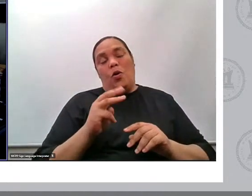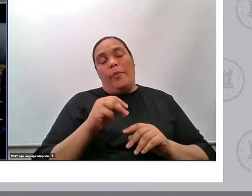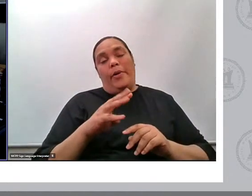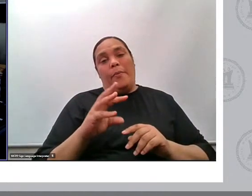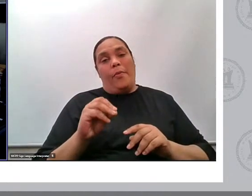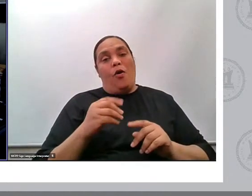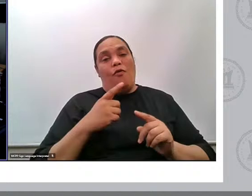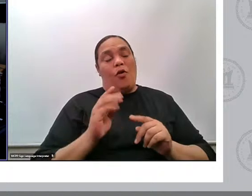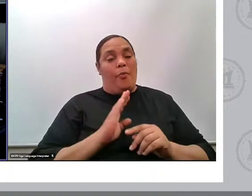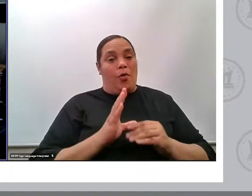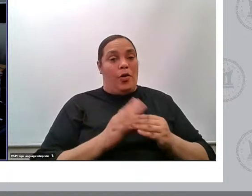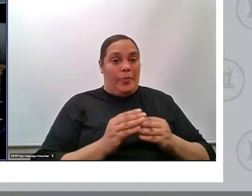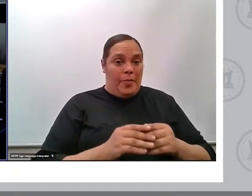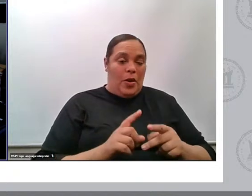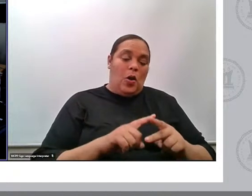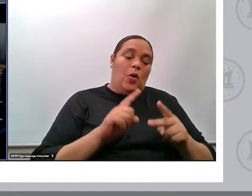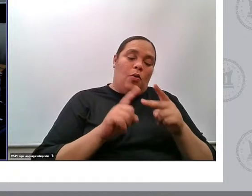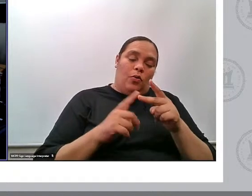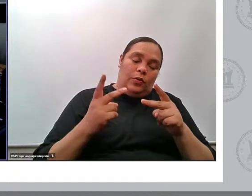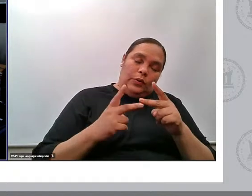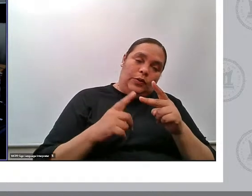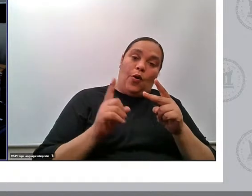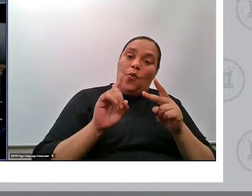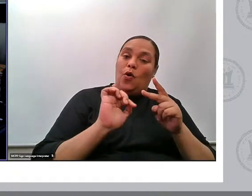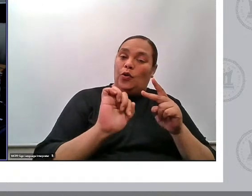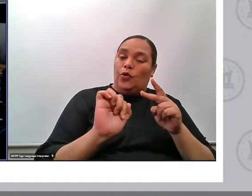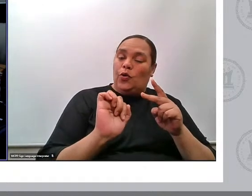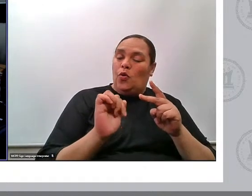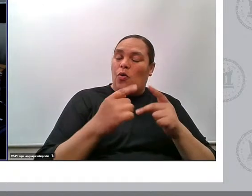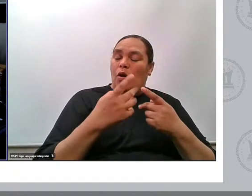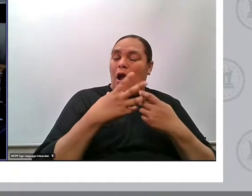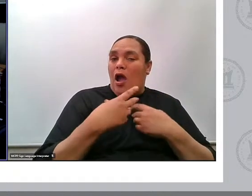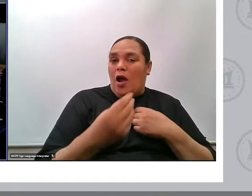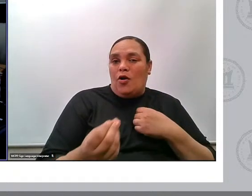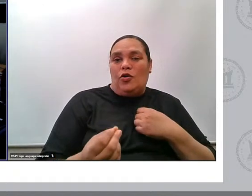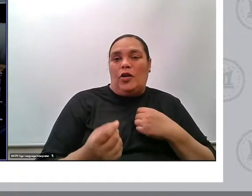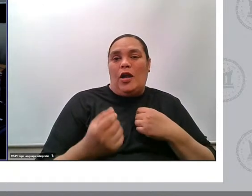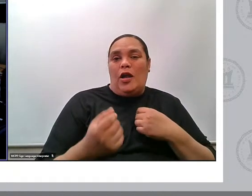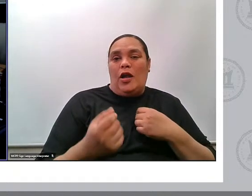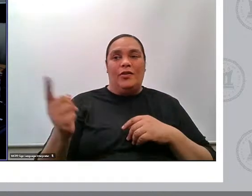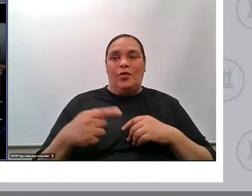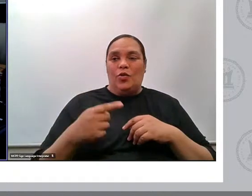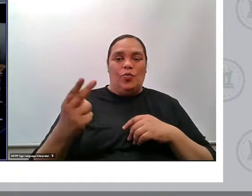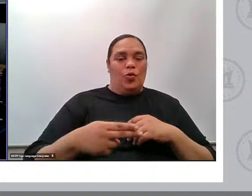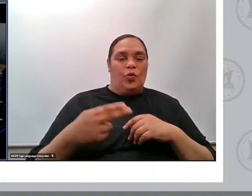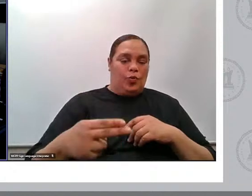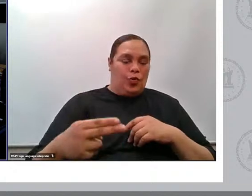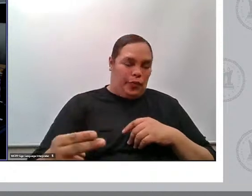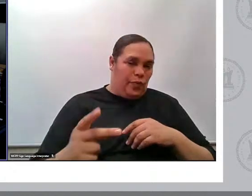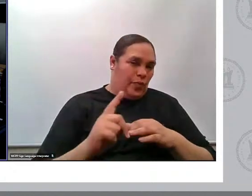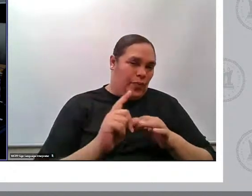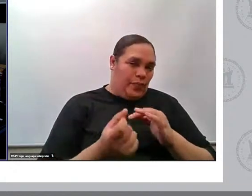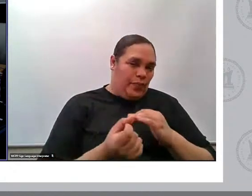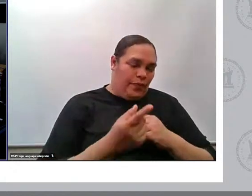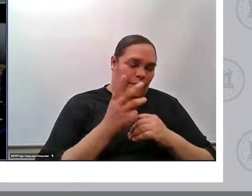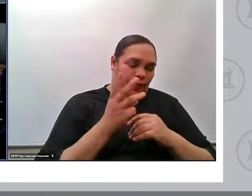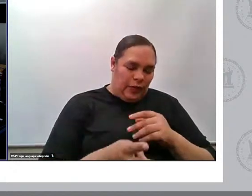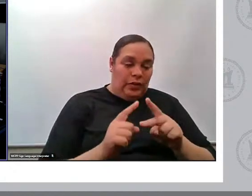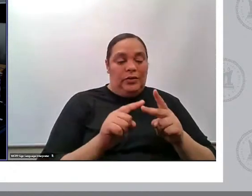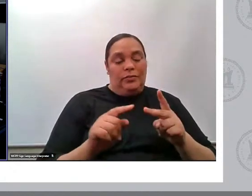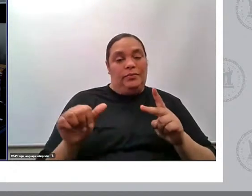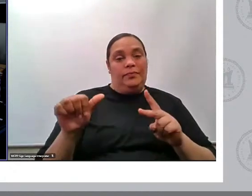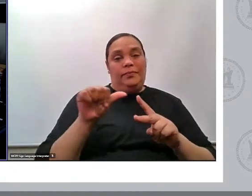members, and also what are the sanctions for non-attendance. Then I also wanted to just go back to that question